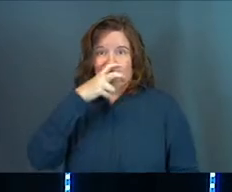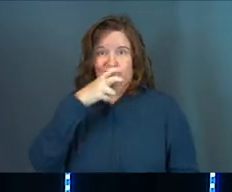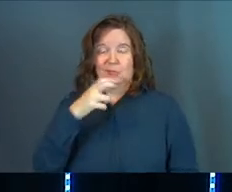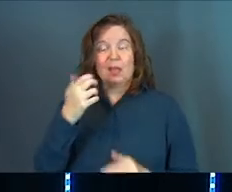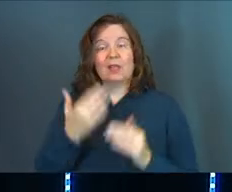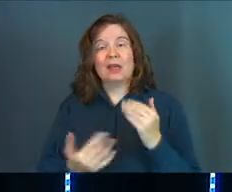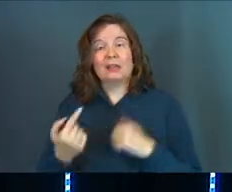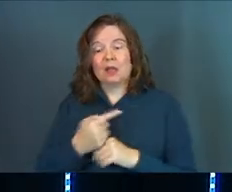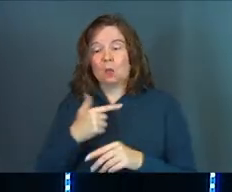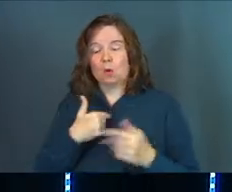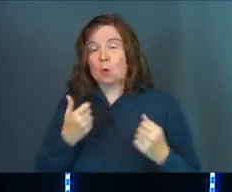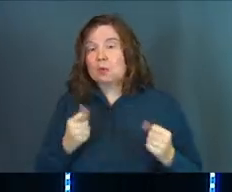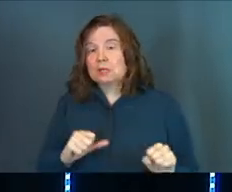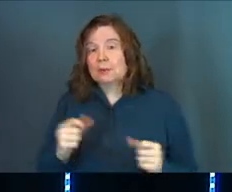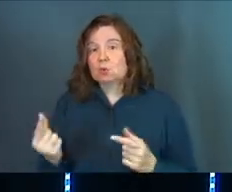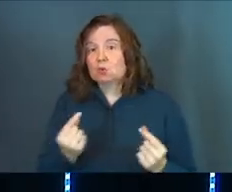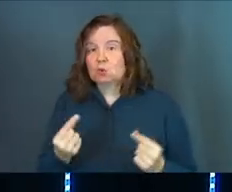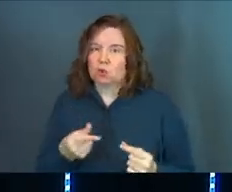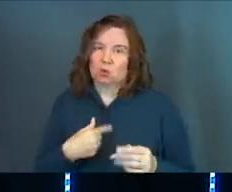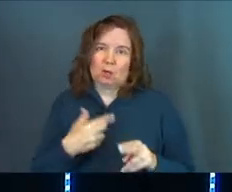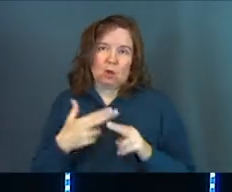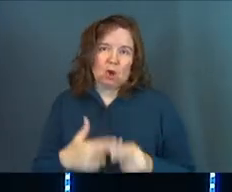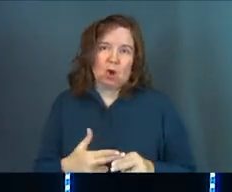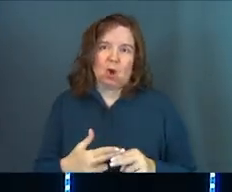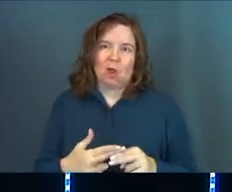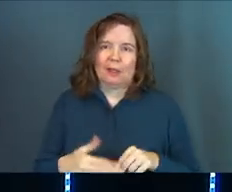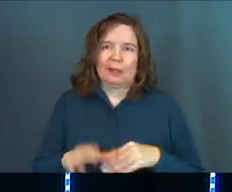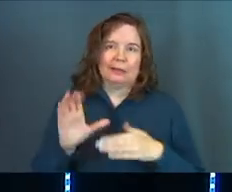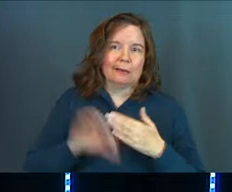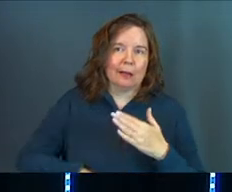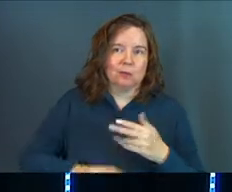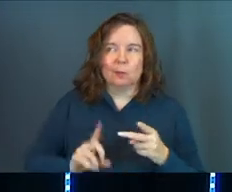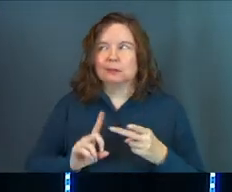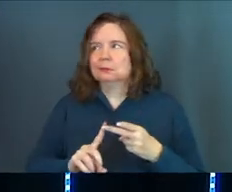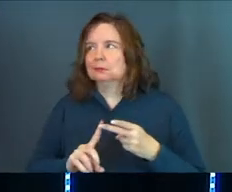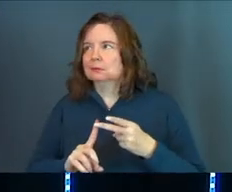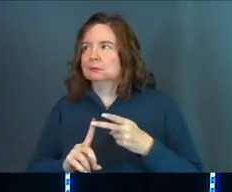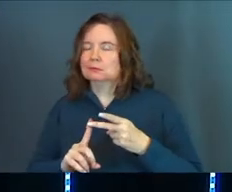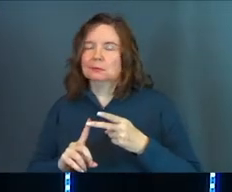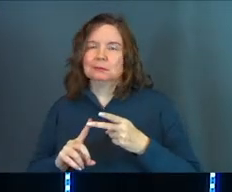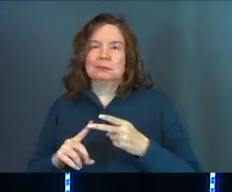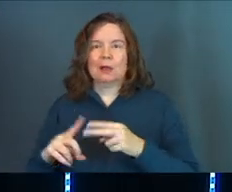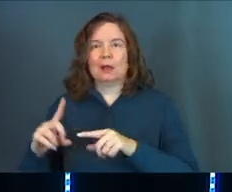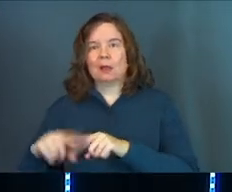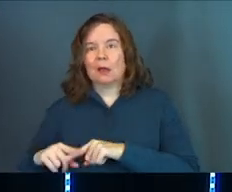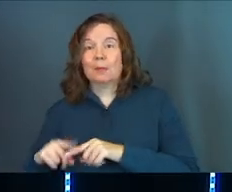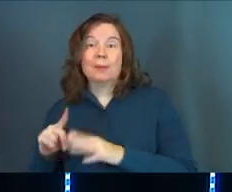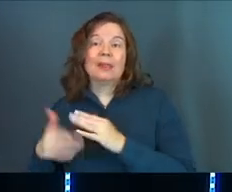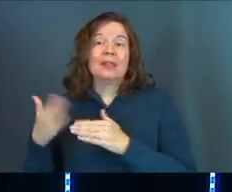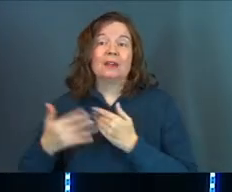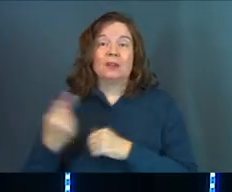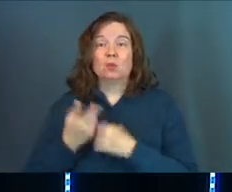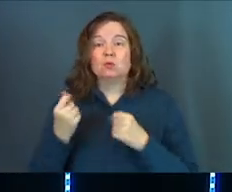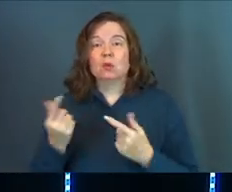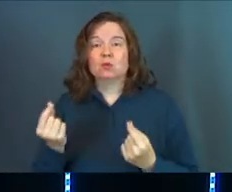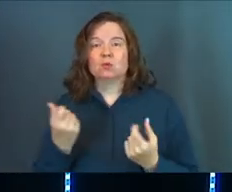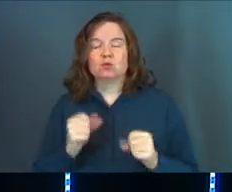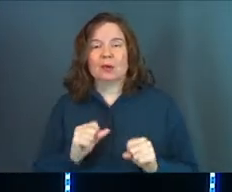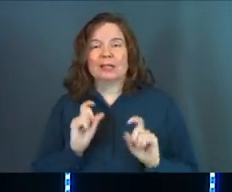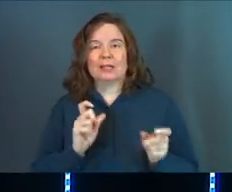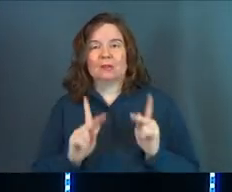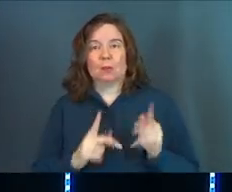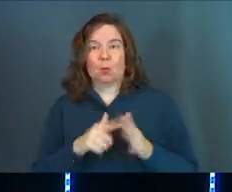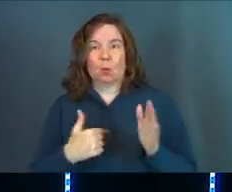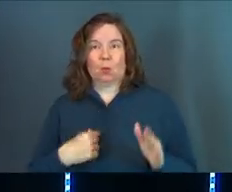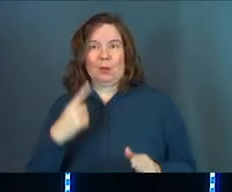And at the end of the day, what we're attempting to do, and you can call it consequences, you can call it accountability, but at the end of the day, what we're trying to do is we're trying to give